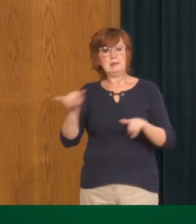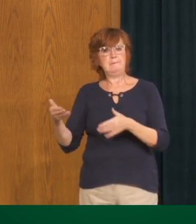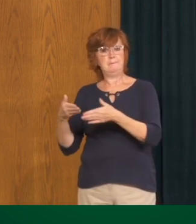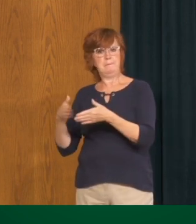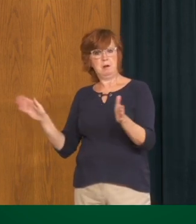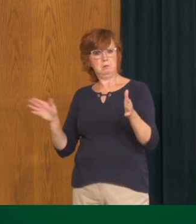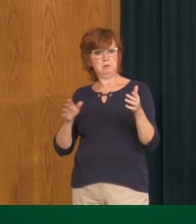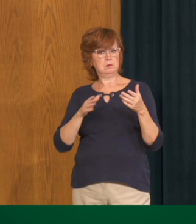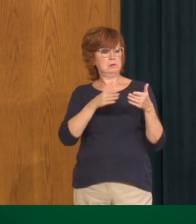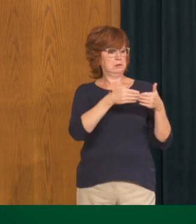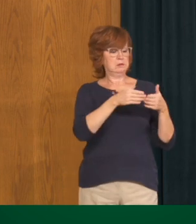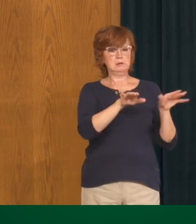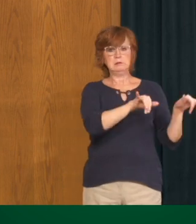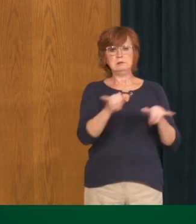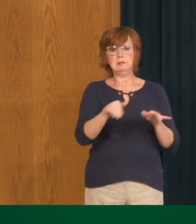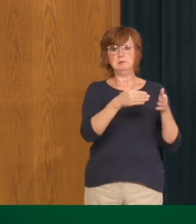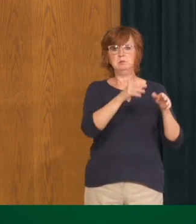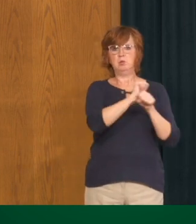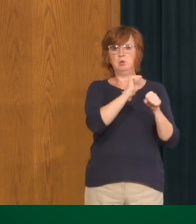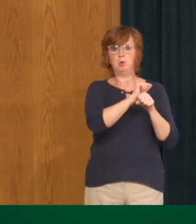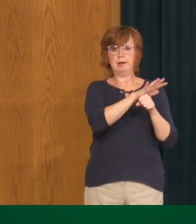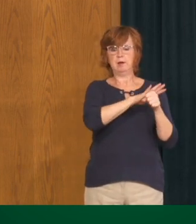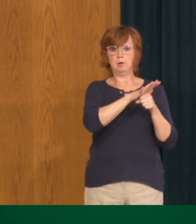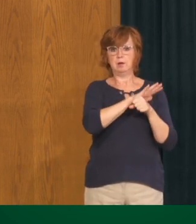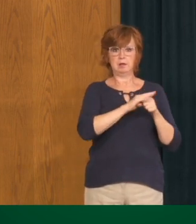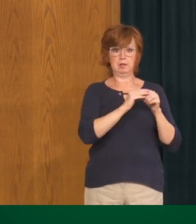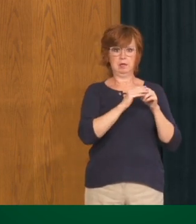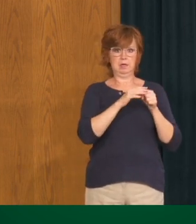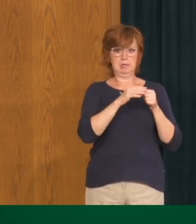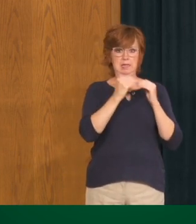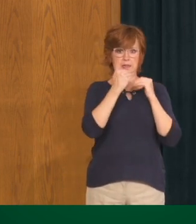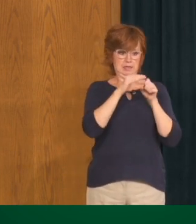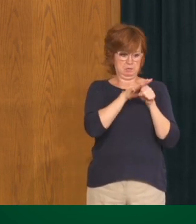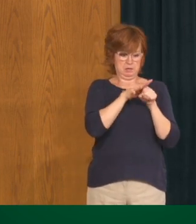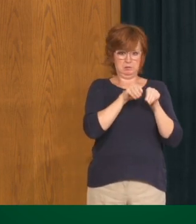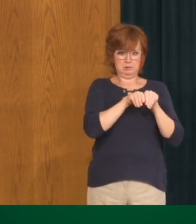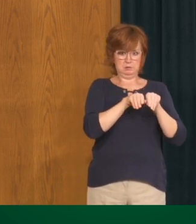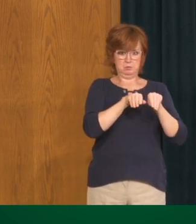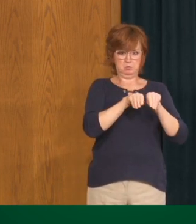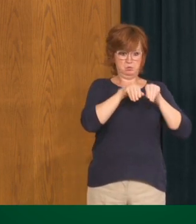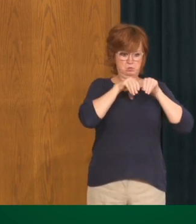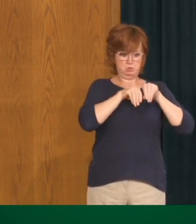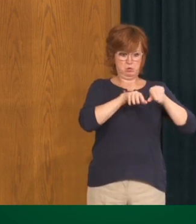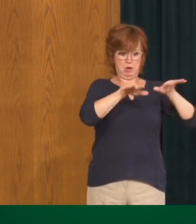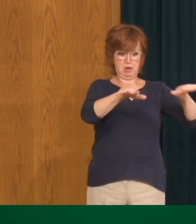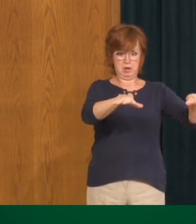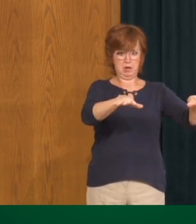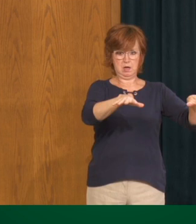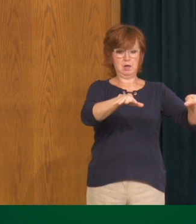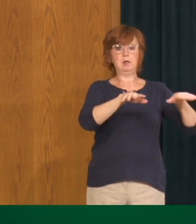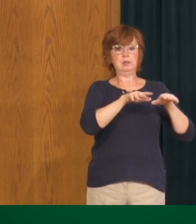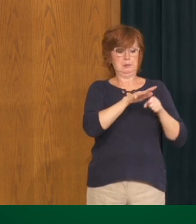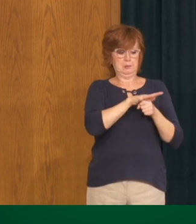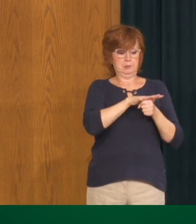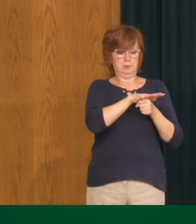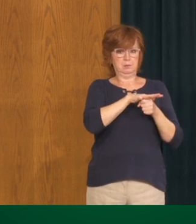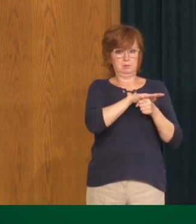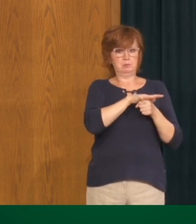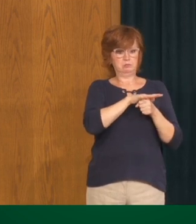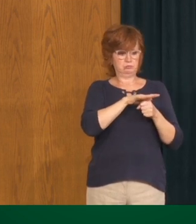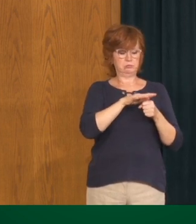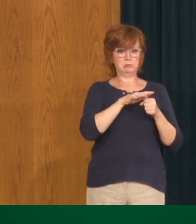been in workplaces, and where there is usually a limited transmission, but not more than that. But certainly, all parents will be